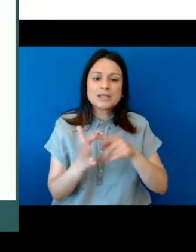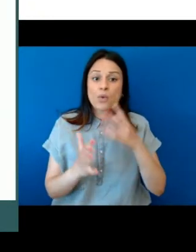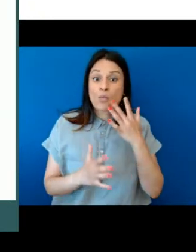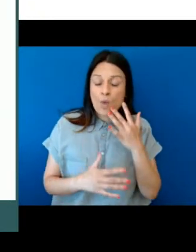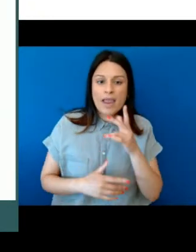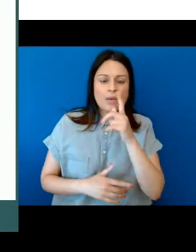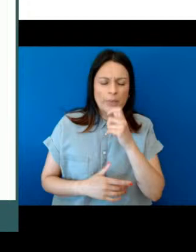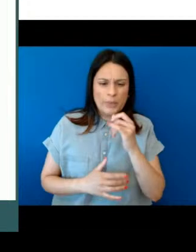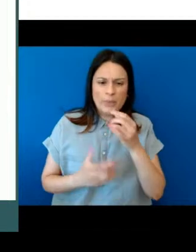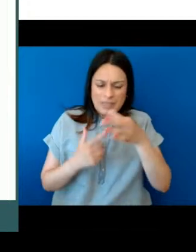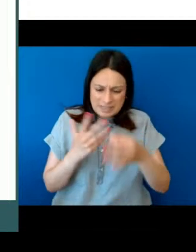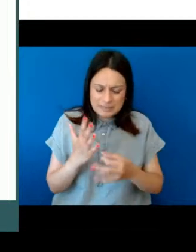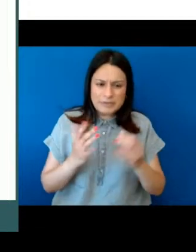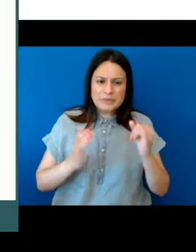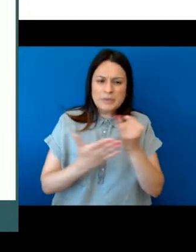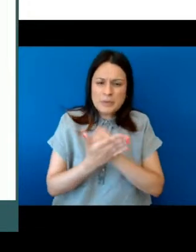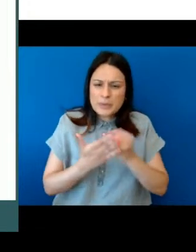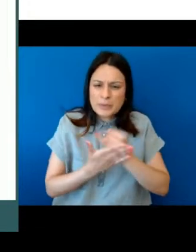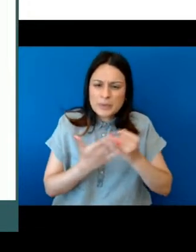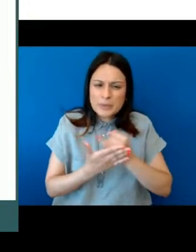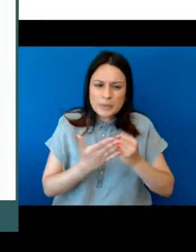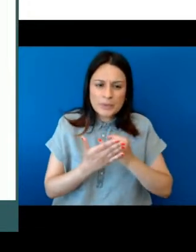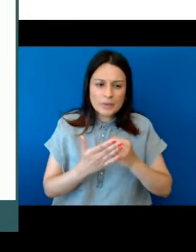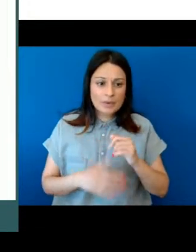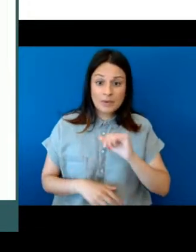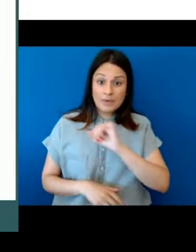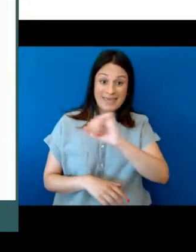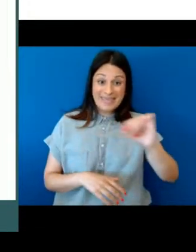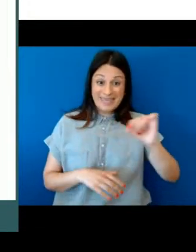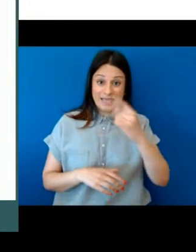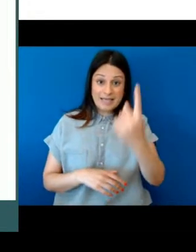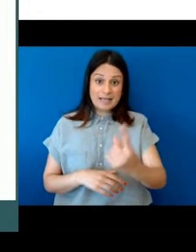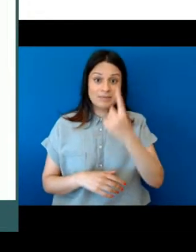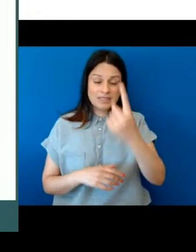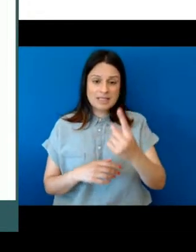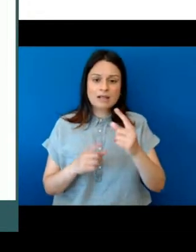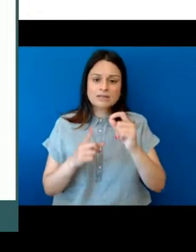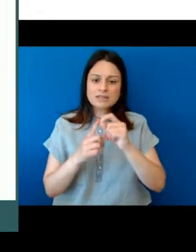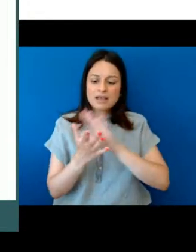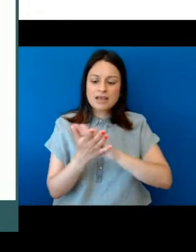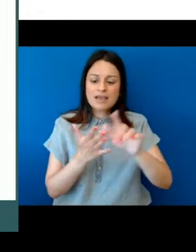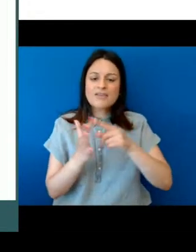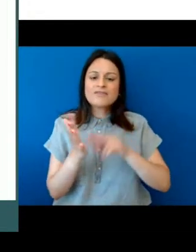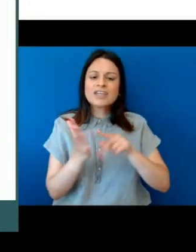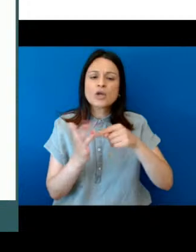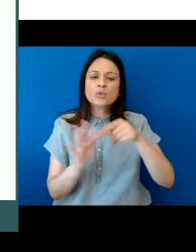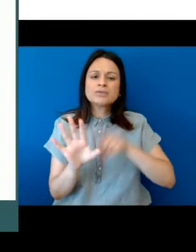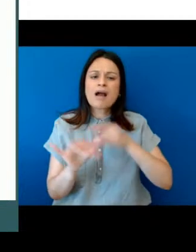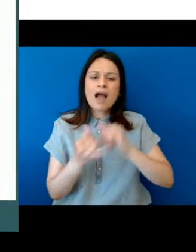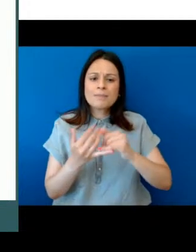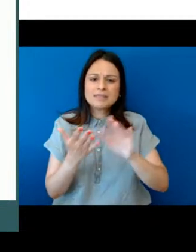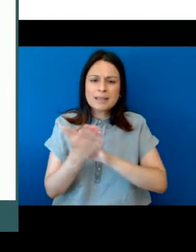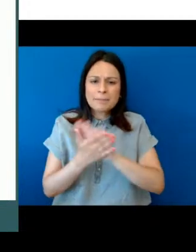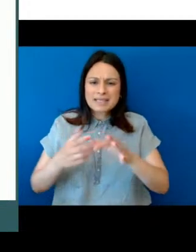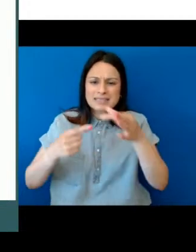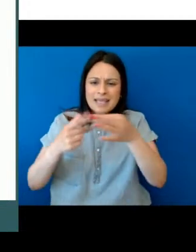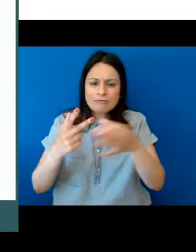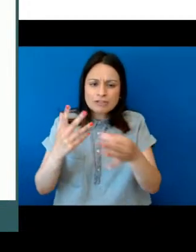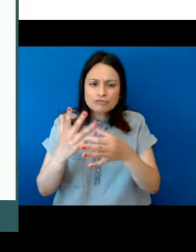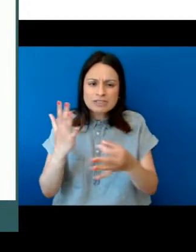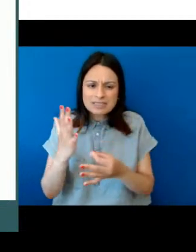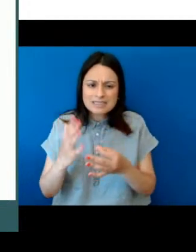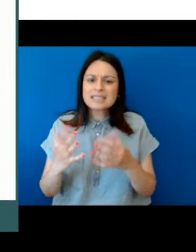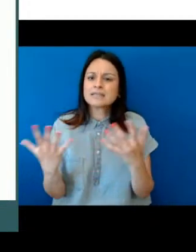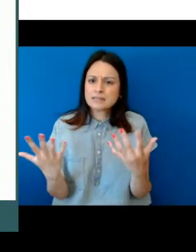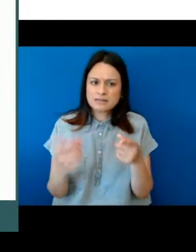Where is he on those asthma phenotypes? Now, I'm going to use the phenotypes by Haldar et al., and